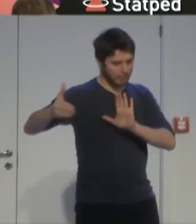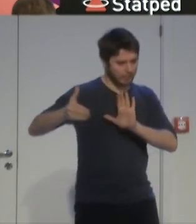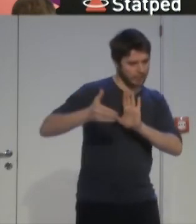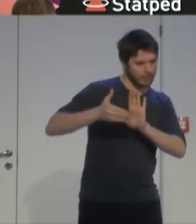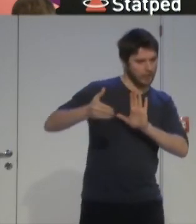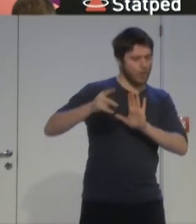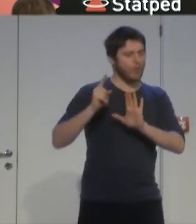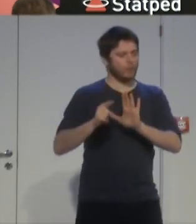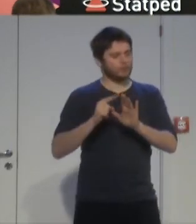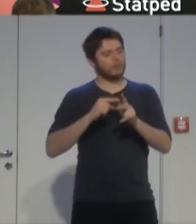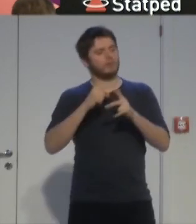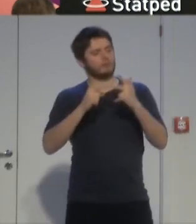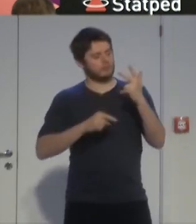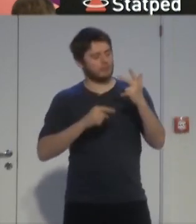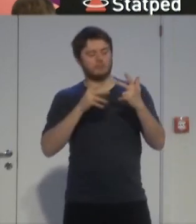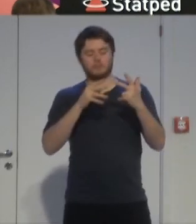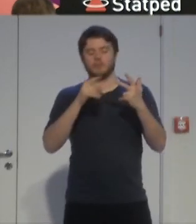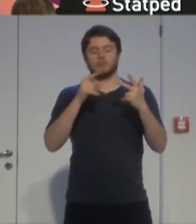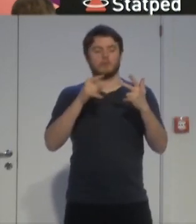from base.